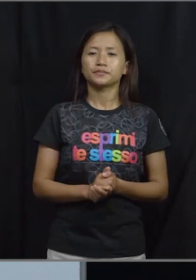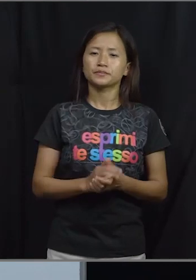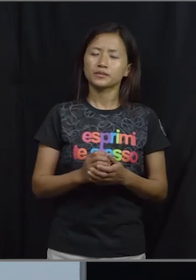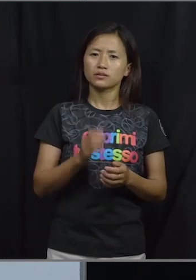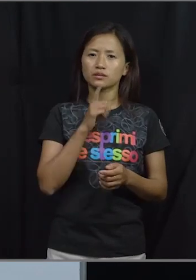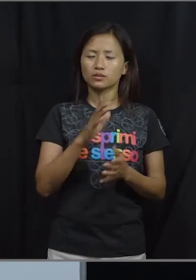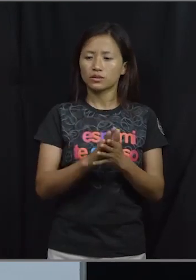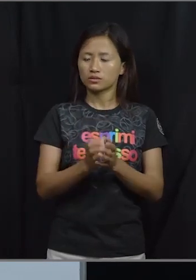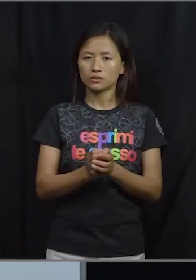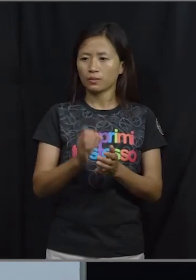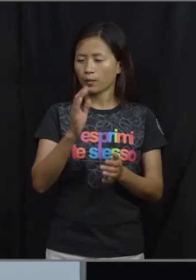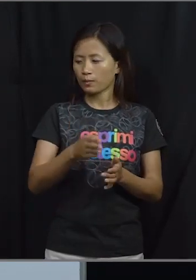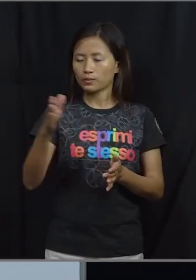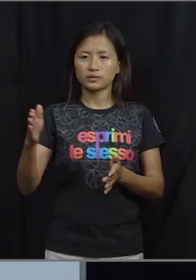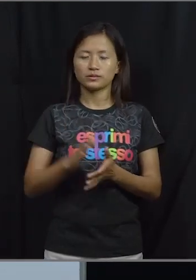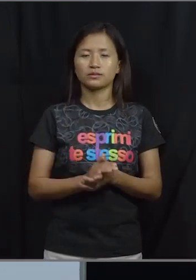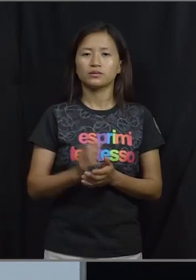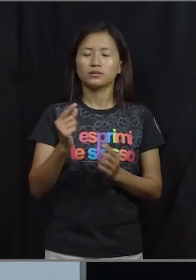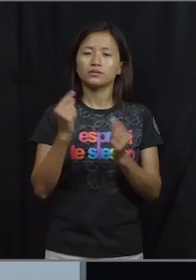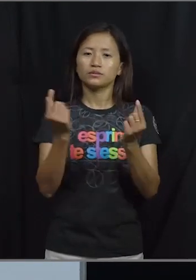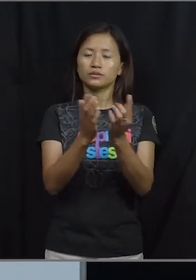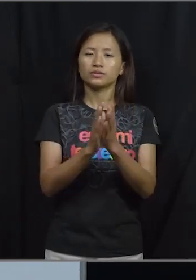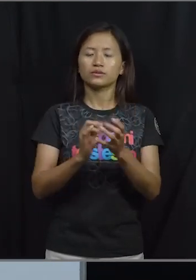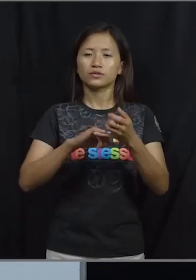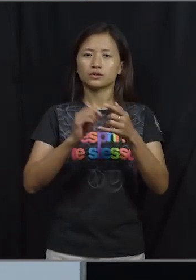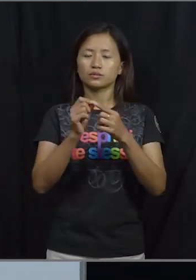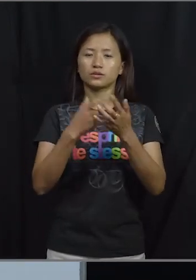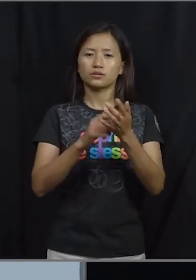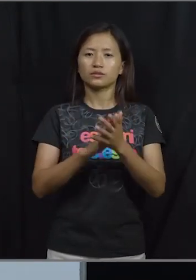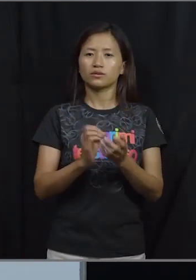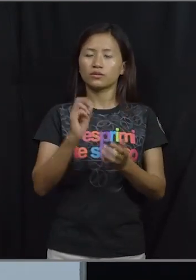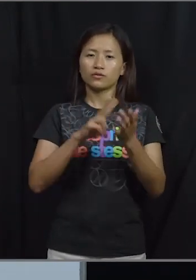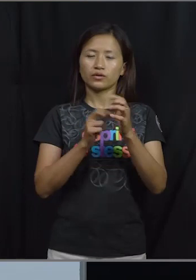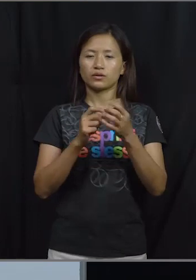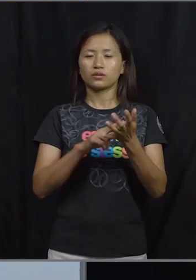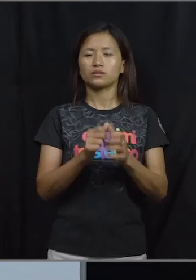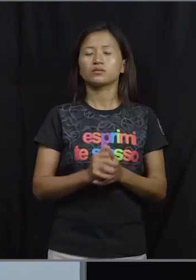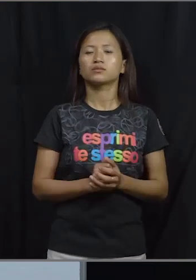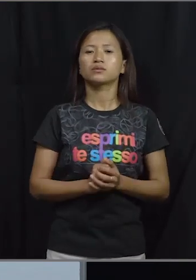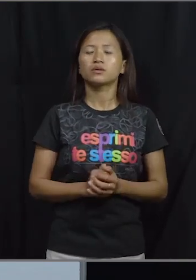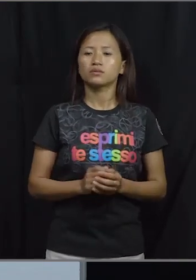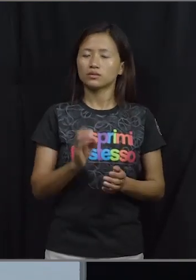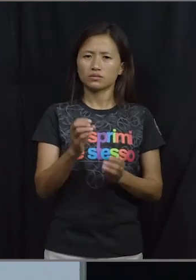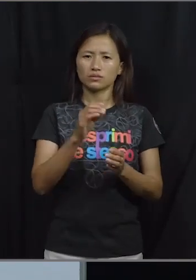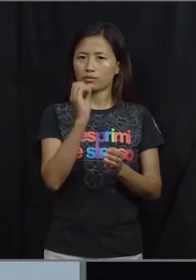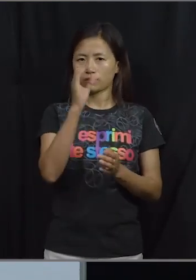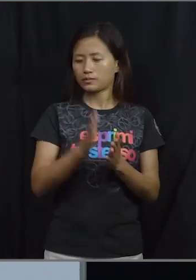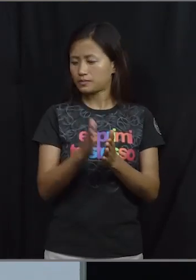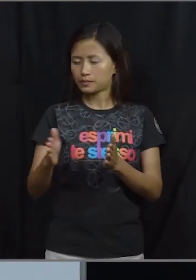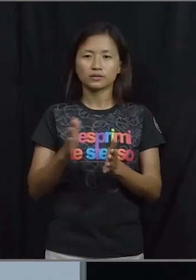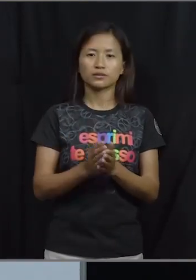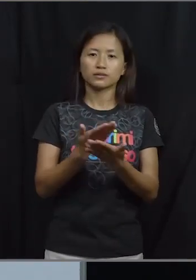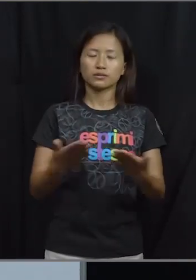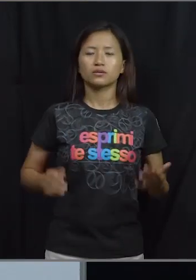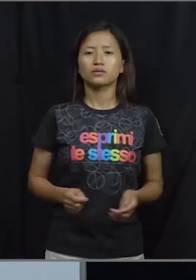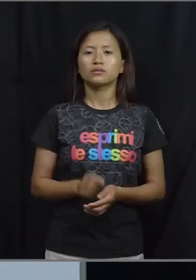opposite. In the process of the union of the sperm and the ovum, the opposite thing happens sometimes. So that is